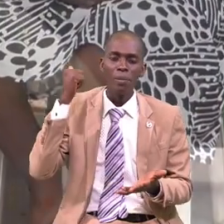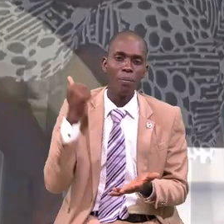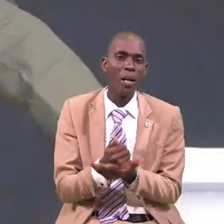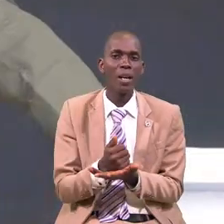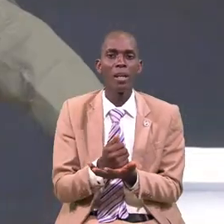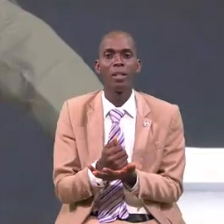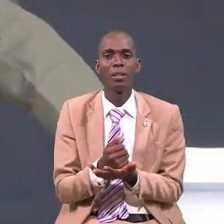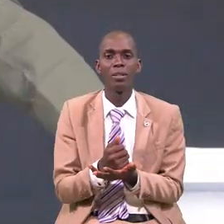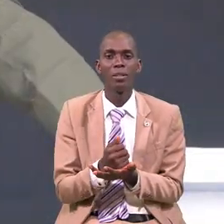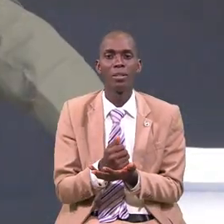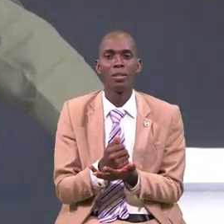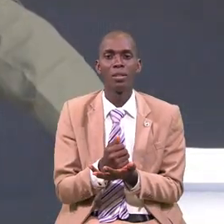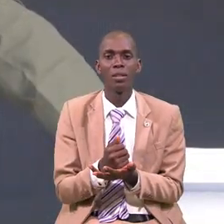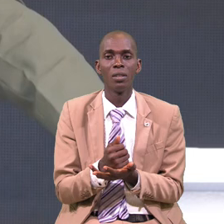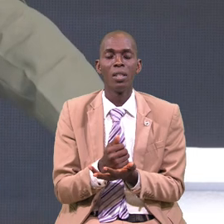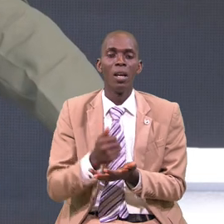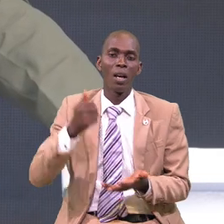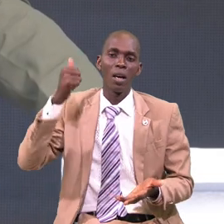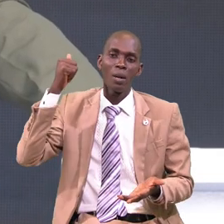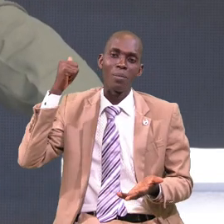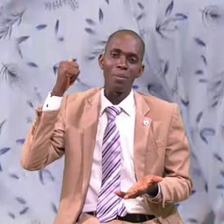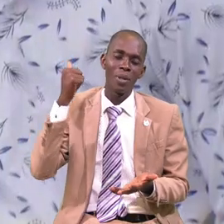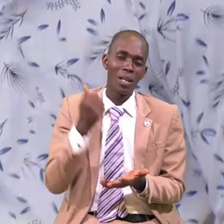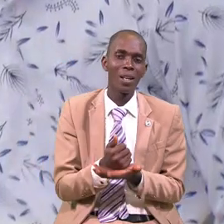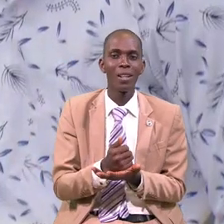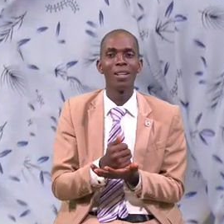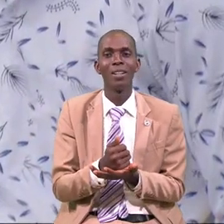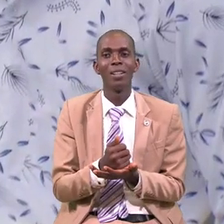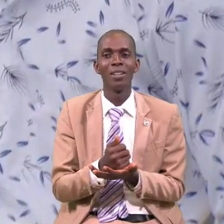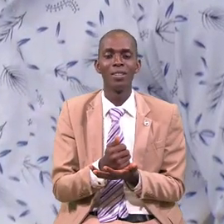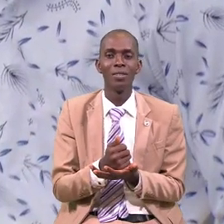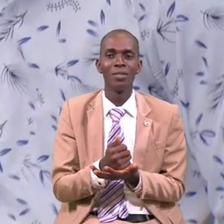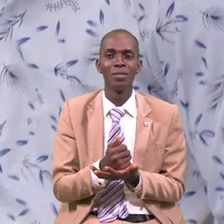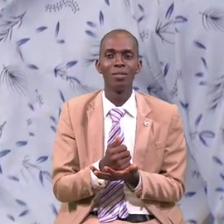Amen. Amen. Blow forth.